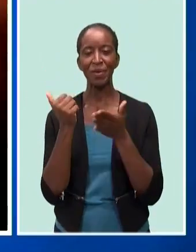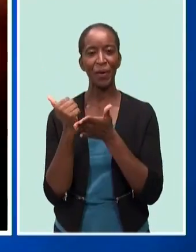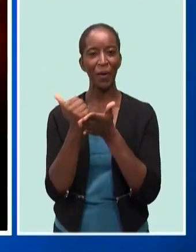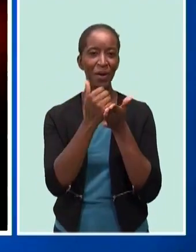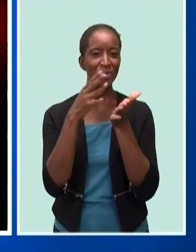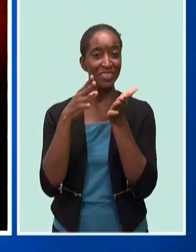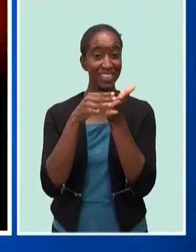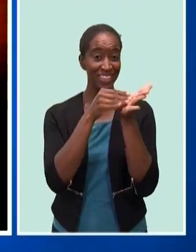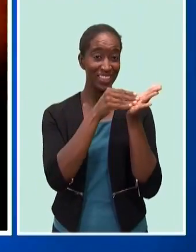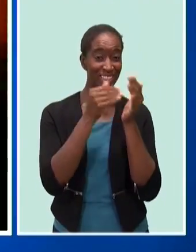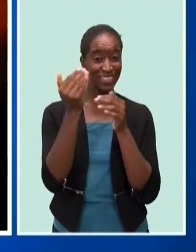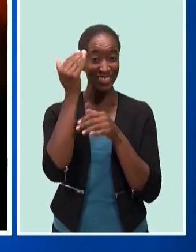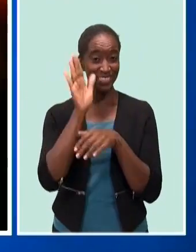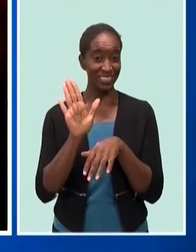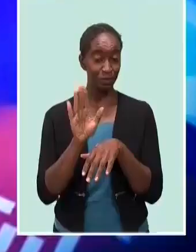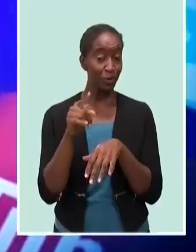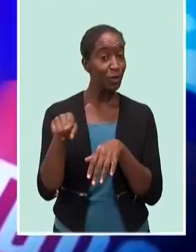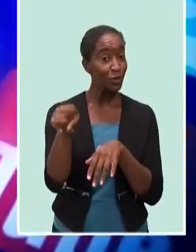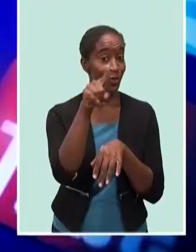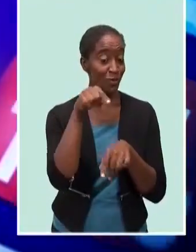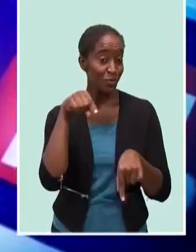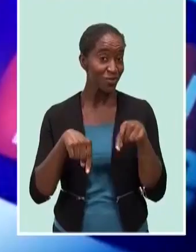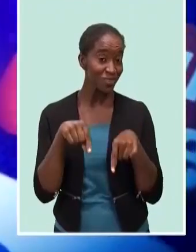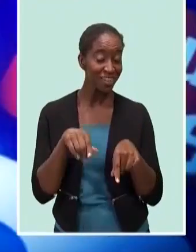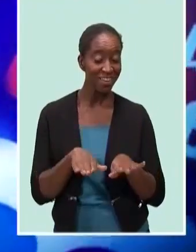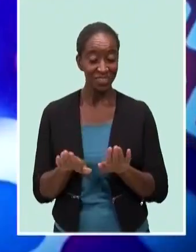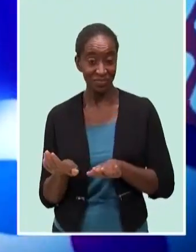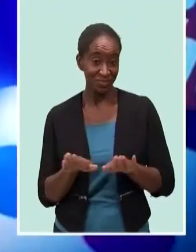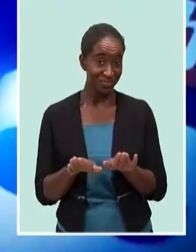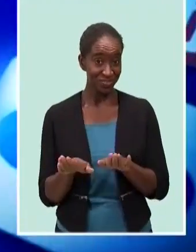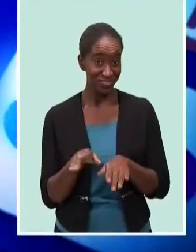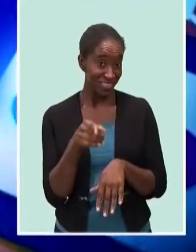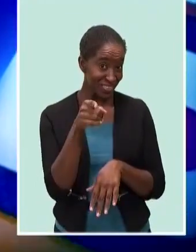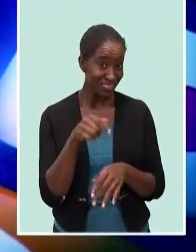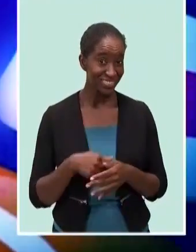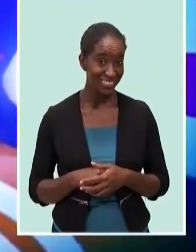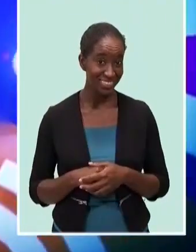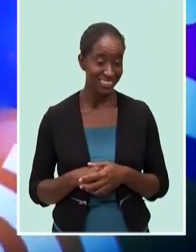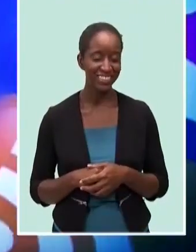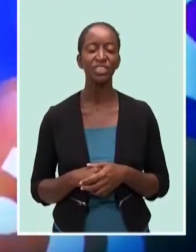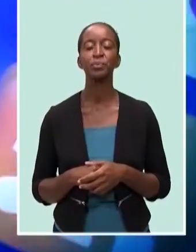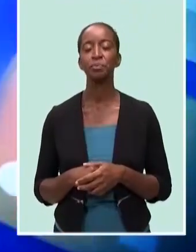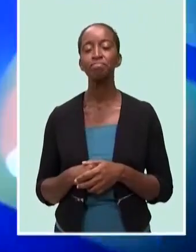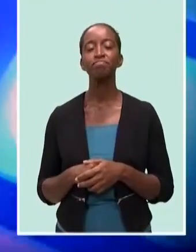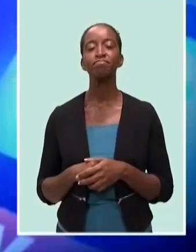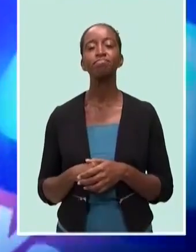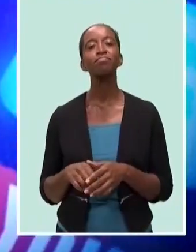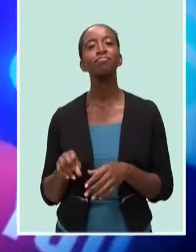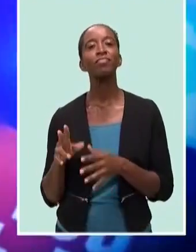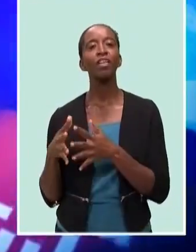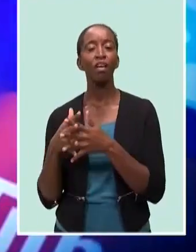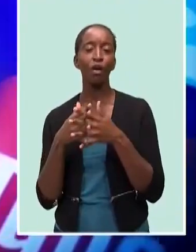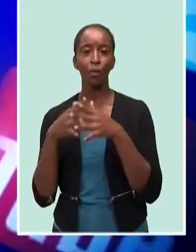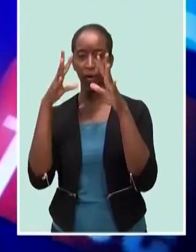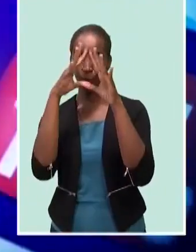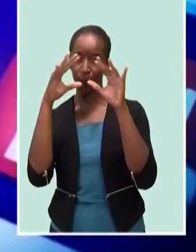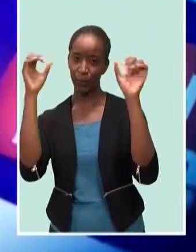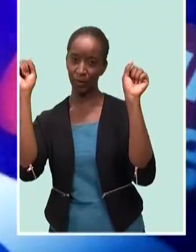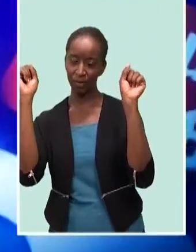up for separation packages. In other social media news now, it's World Down Syndrome Day, and